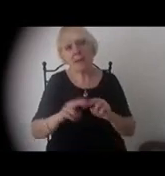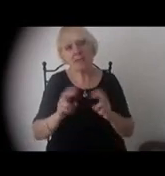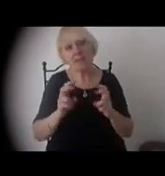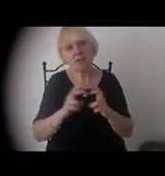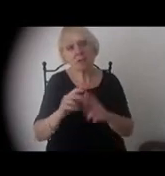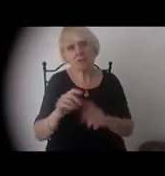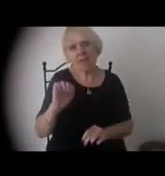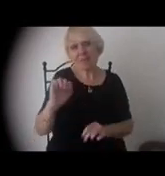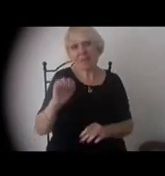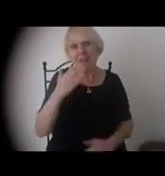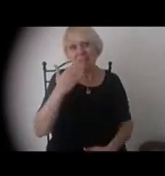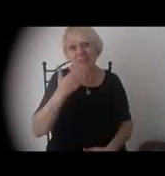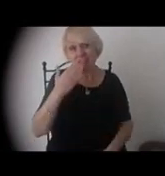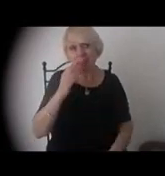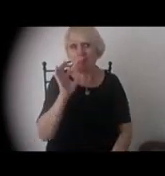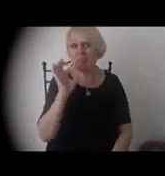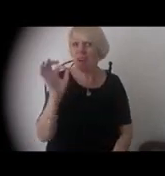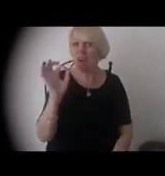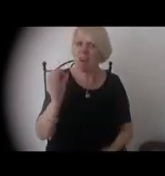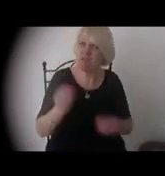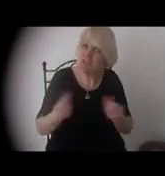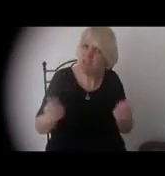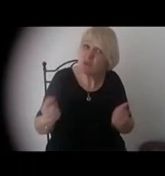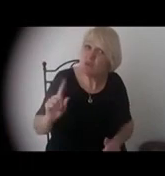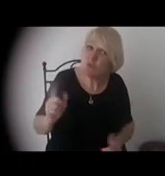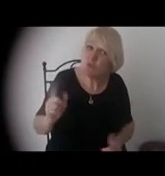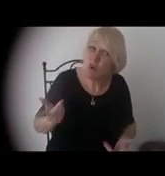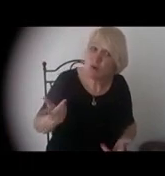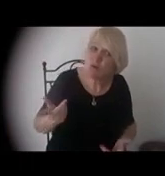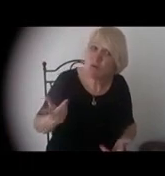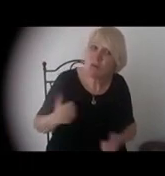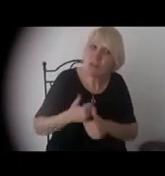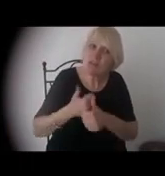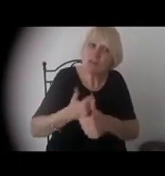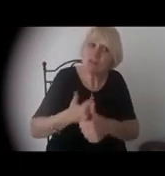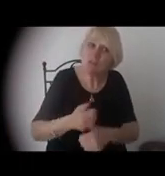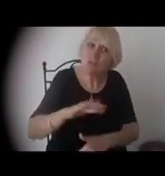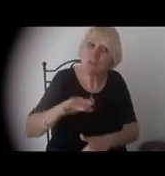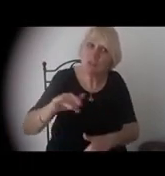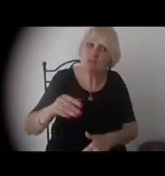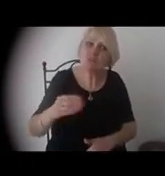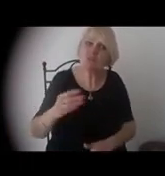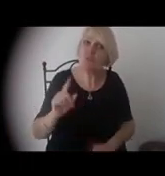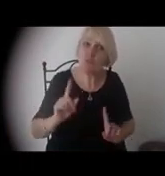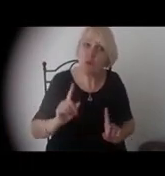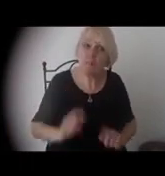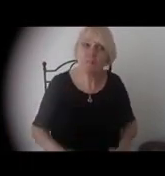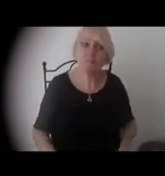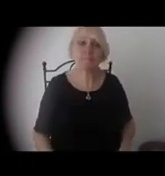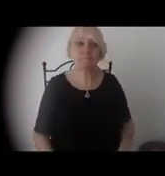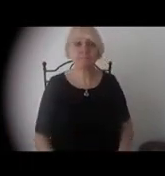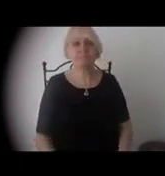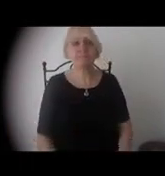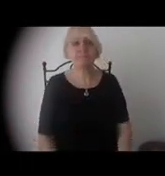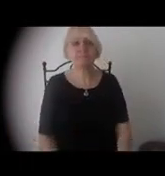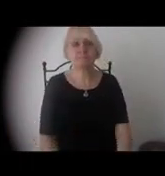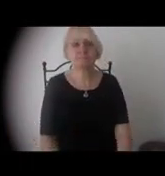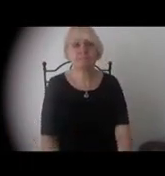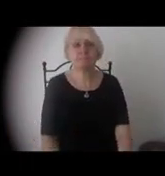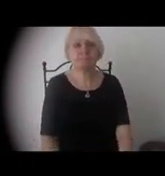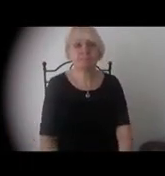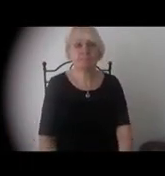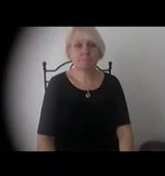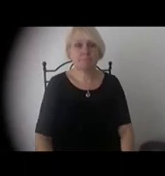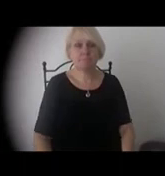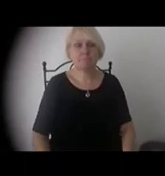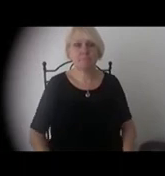in terms that might help their child go back to school that already exists, because that would be helpful.